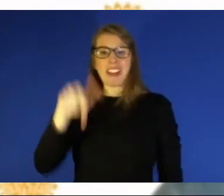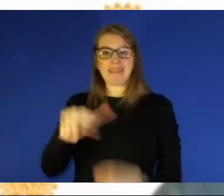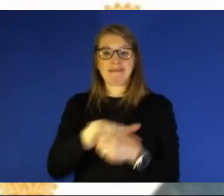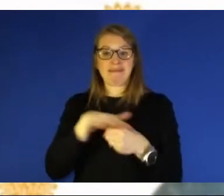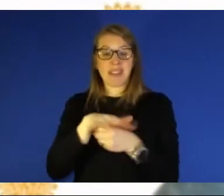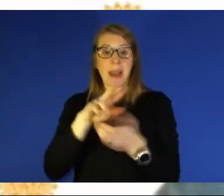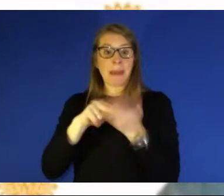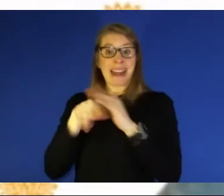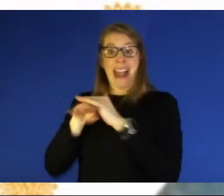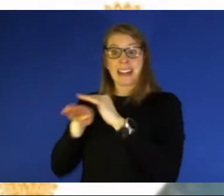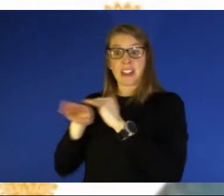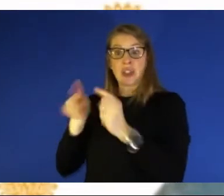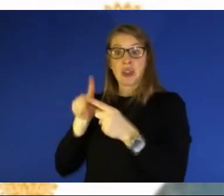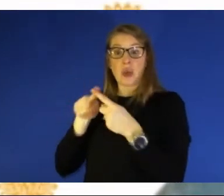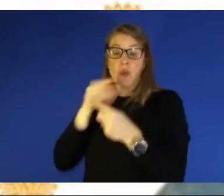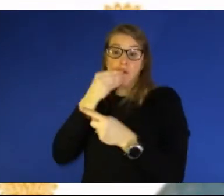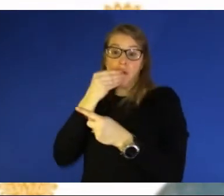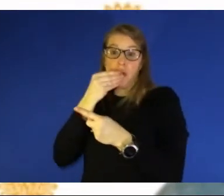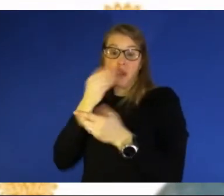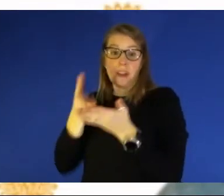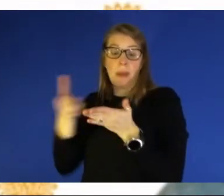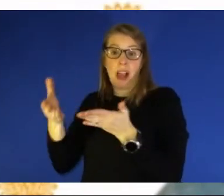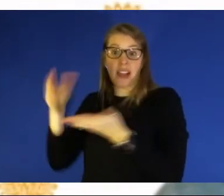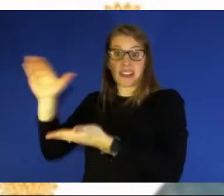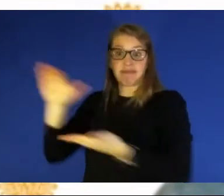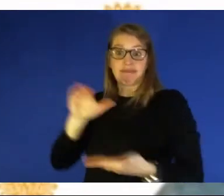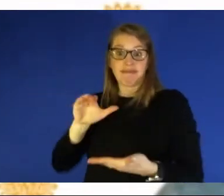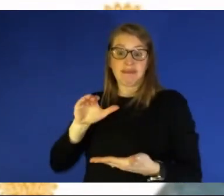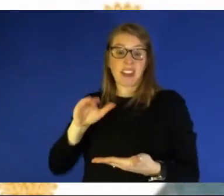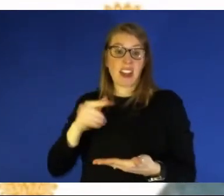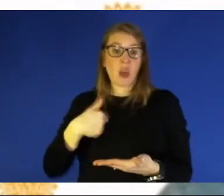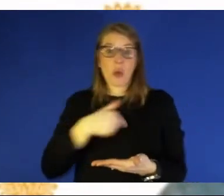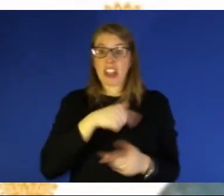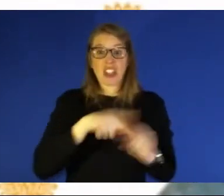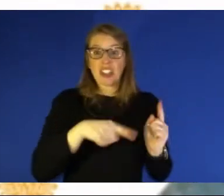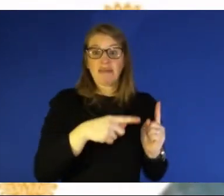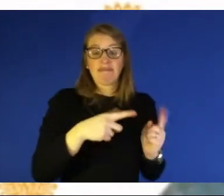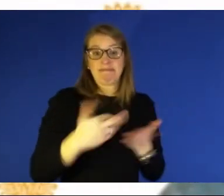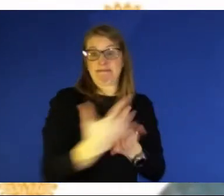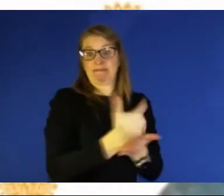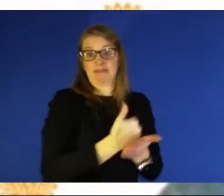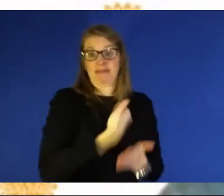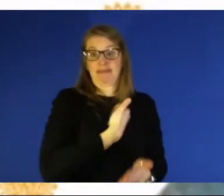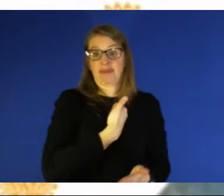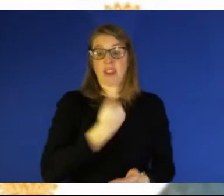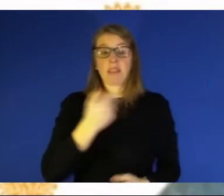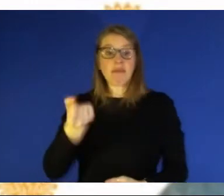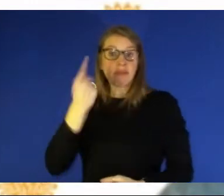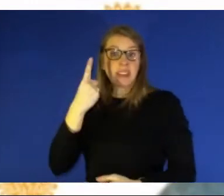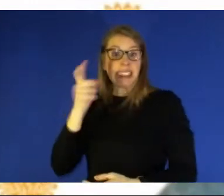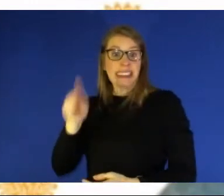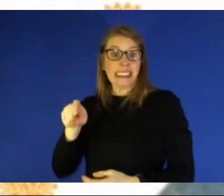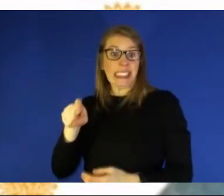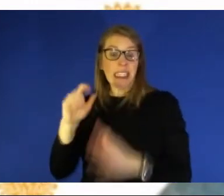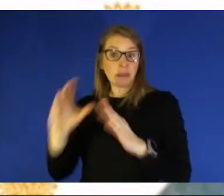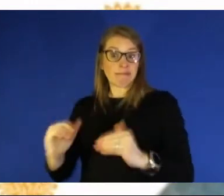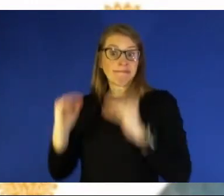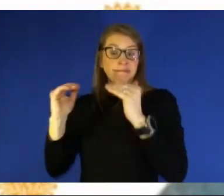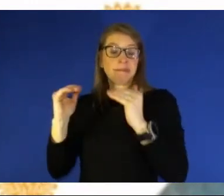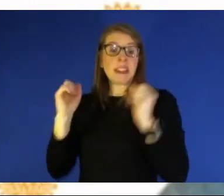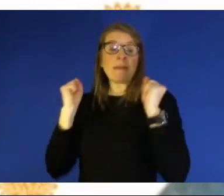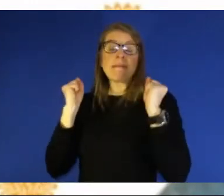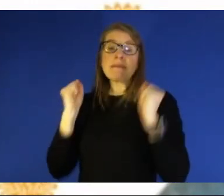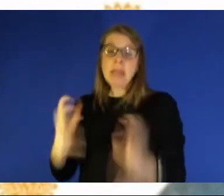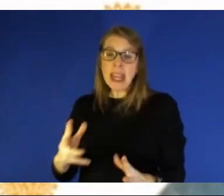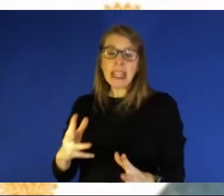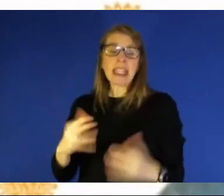food supplies that we may not have had on our own. And so we know that the need has been high. We've had very generous community